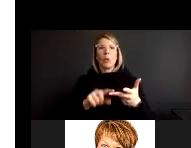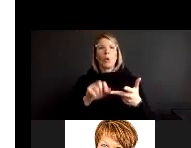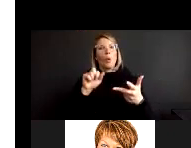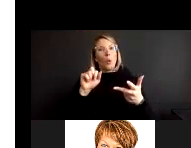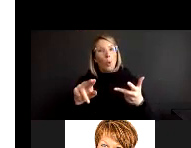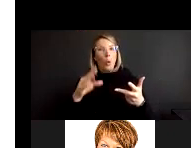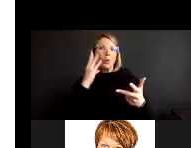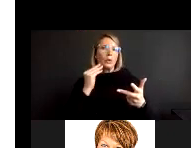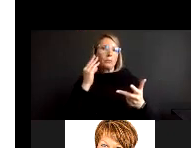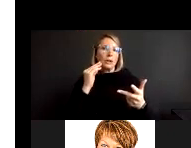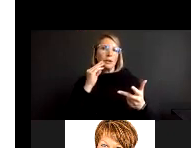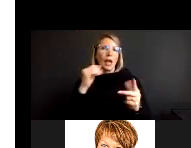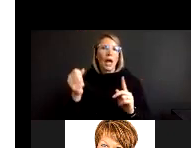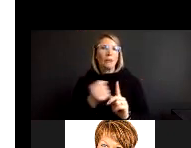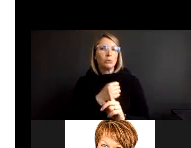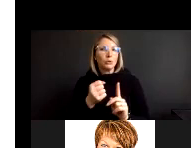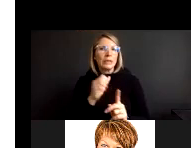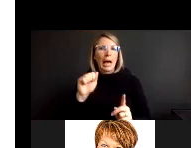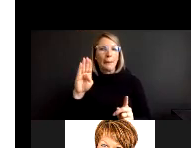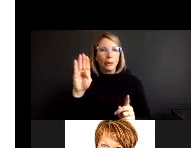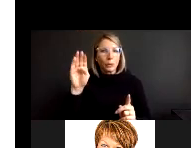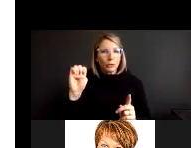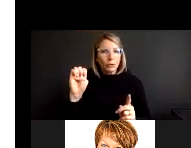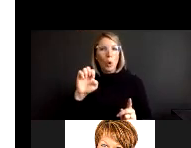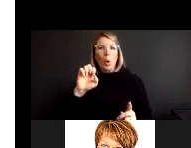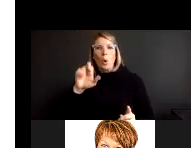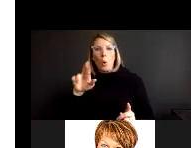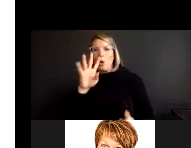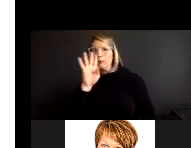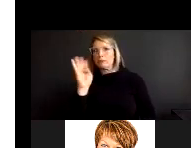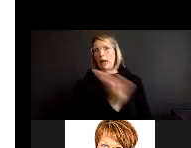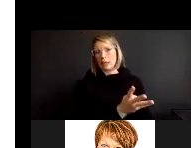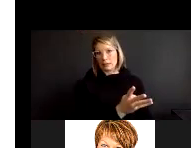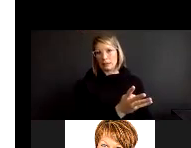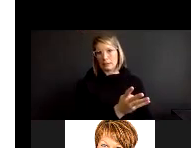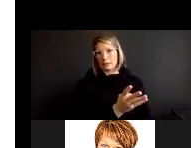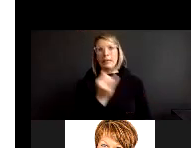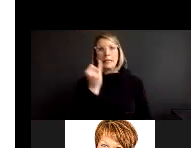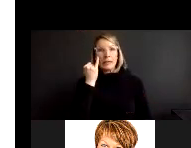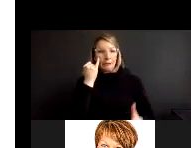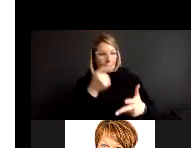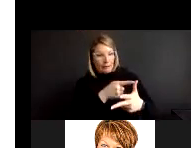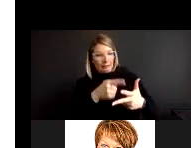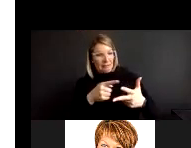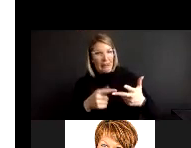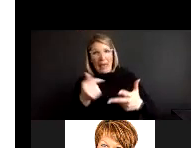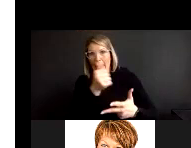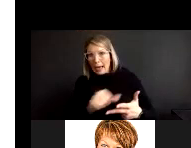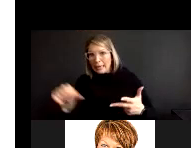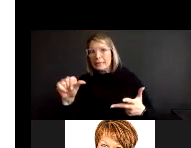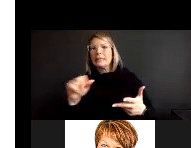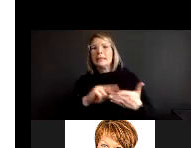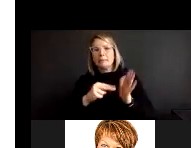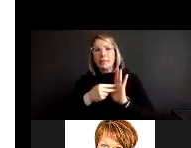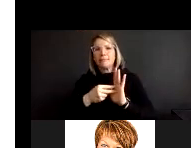neglect. So if these criteria are met, then the person could potentially come under the Adult Protection Act. And as Steve